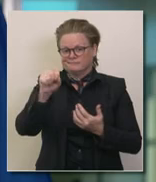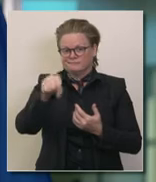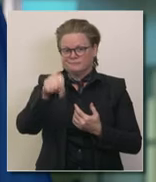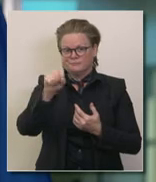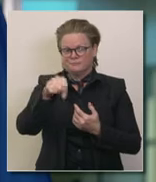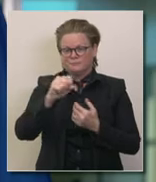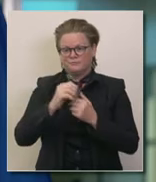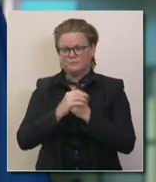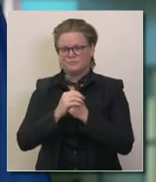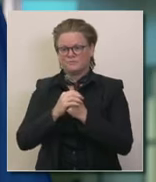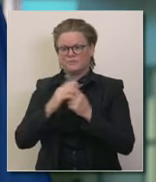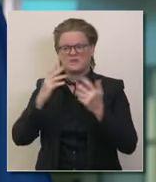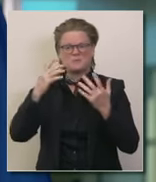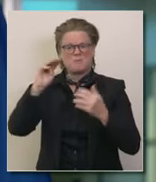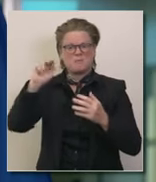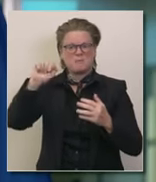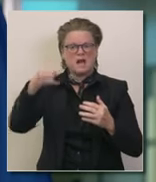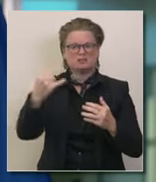So let's